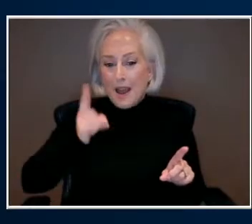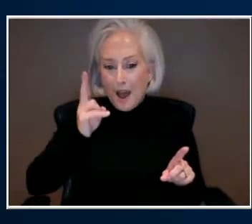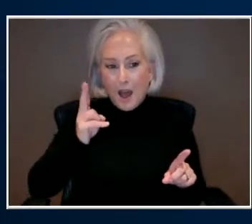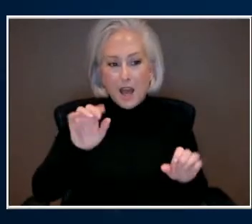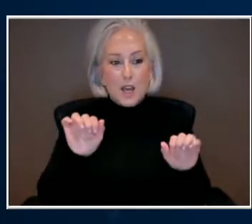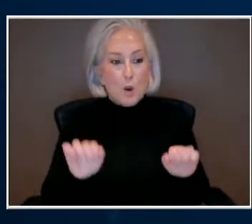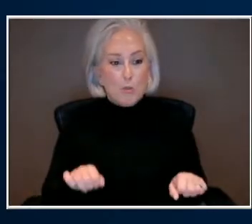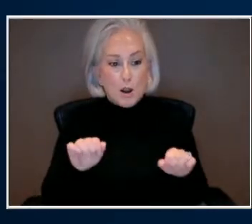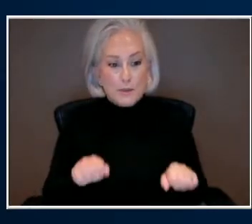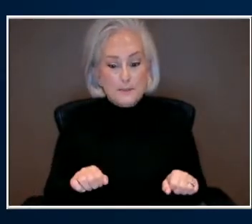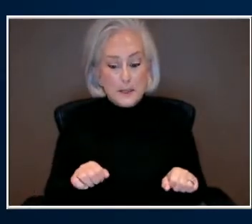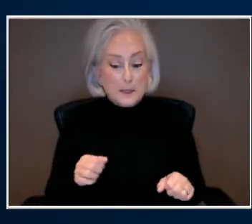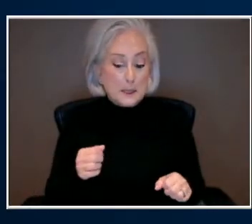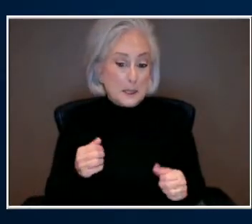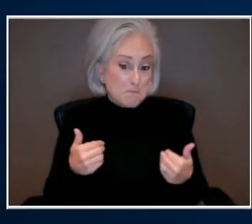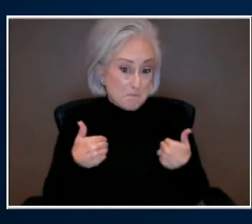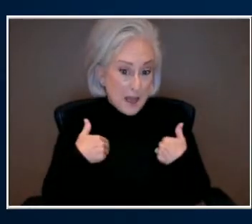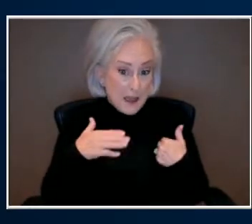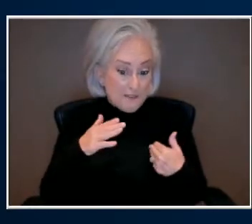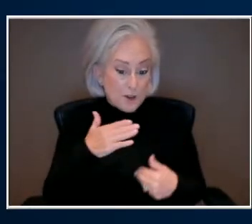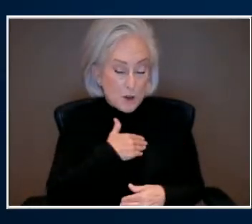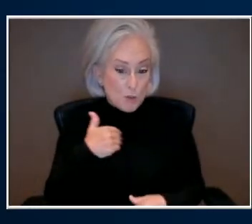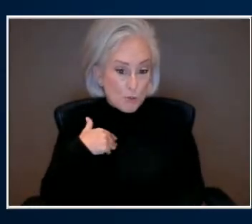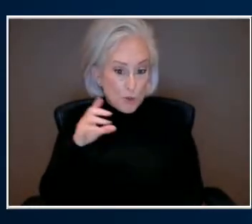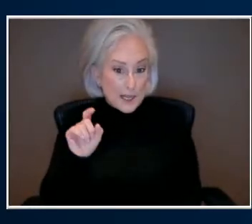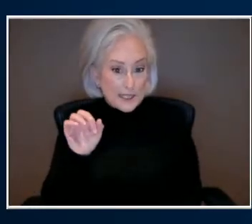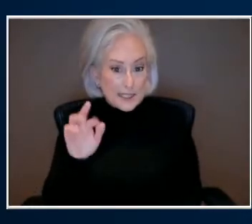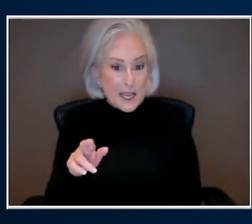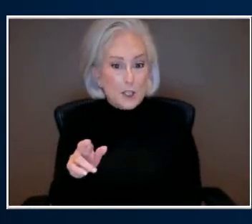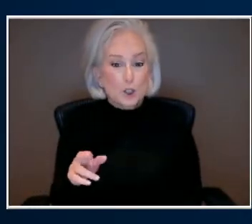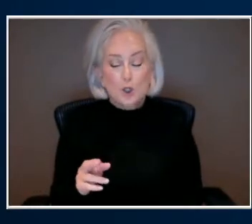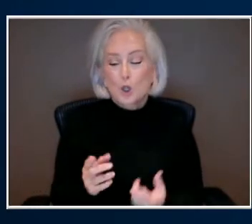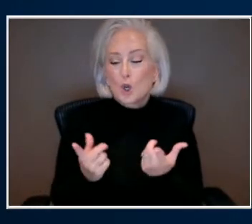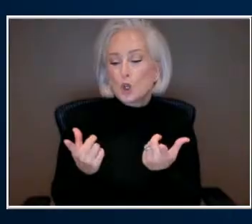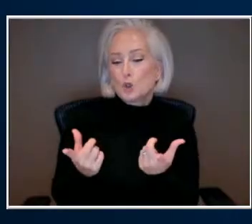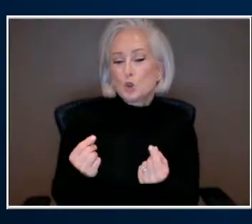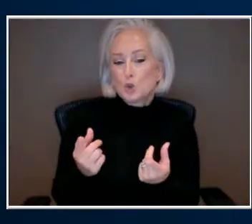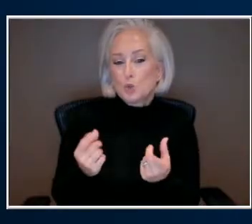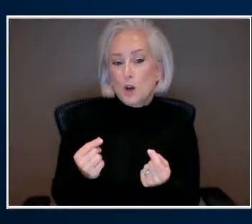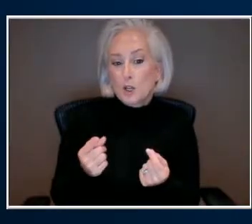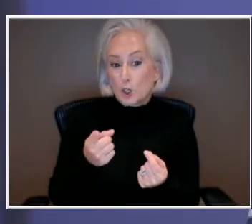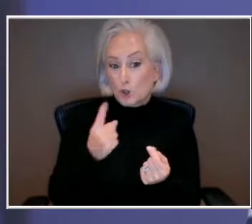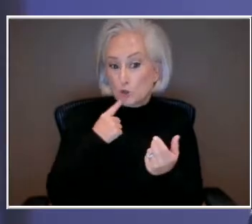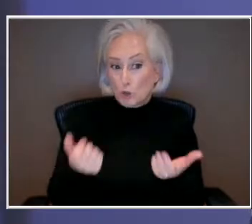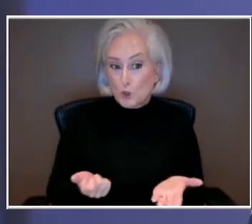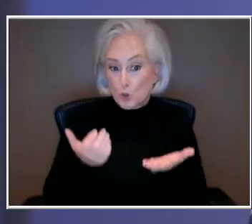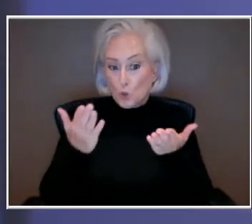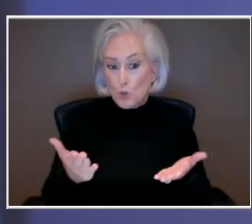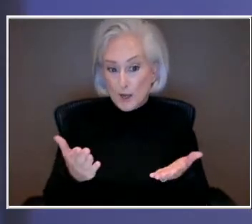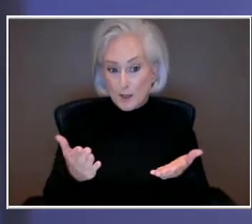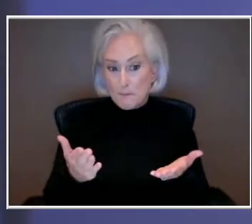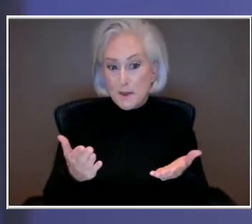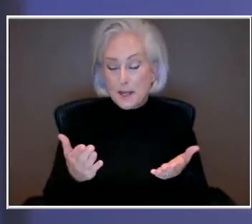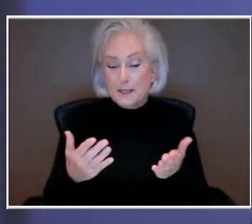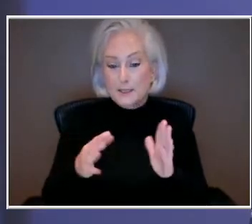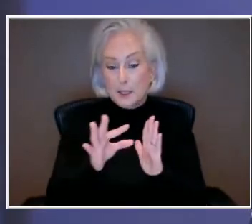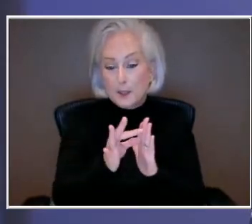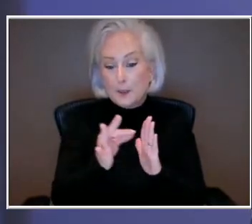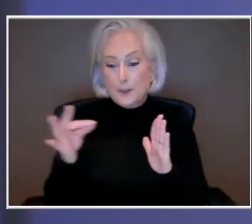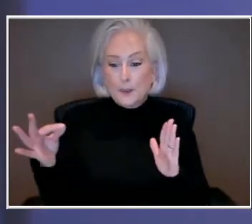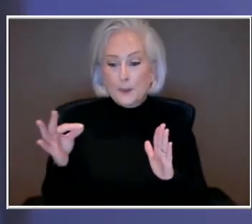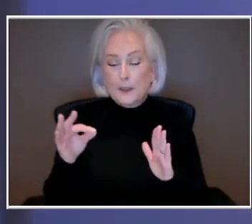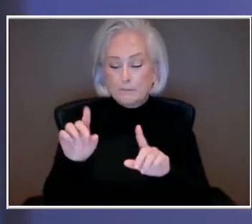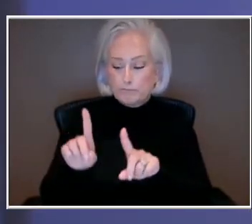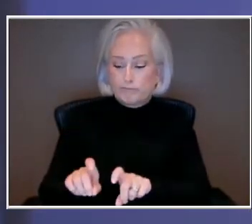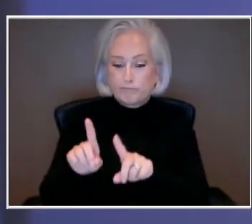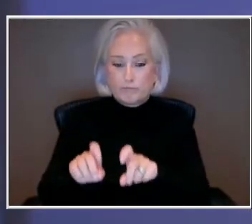there. What do you do? Are you more likely to recommend biopsy if you're kind of on the fence as to whether this is a benign